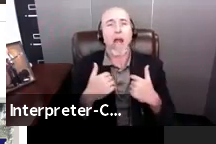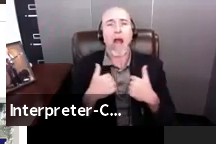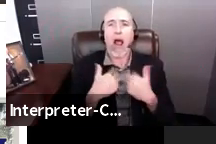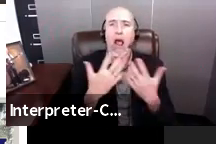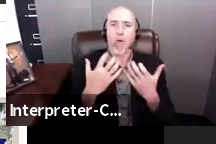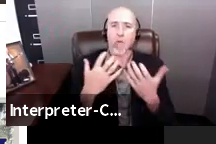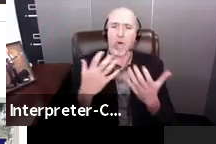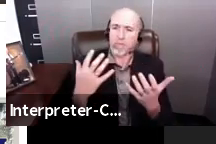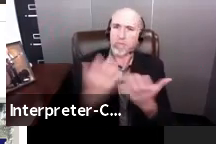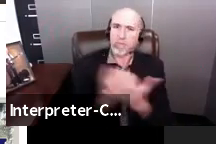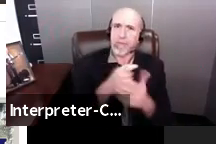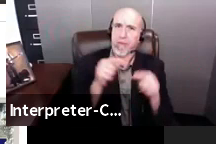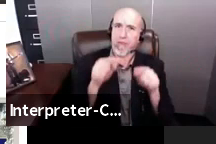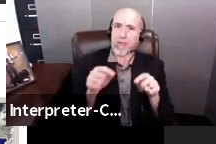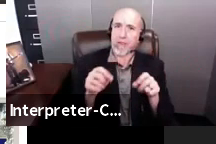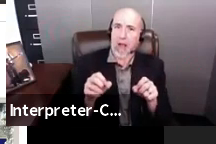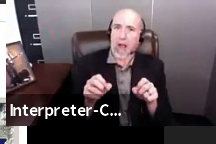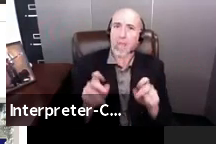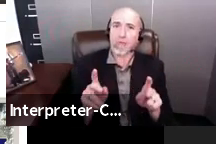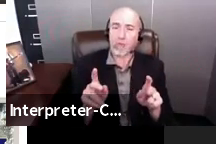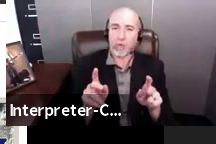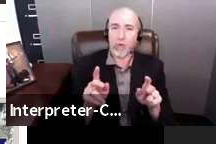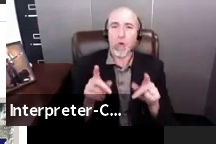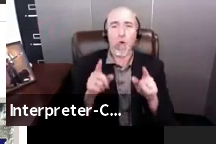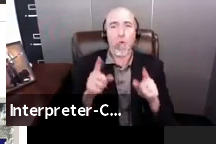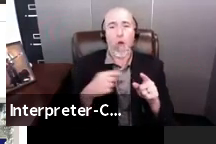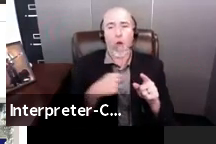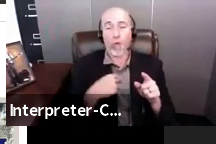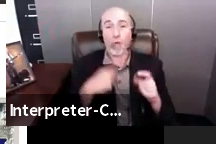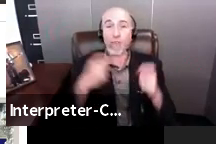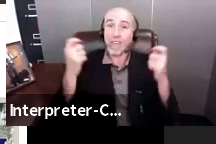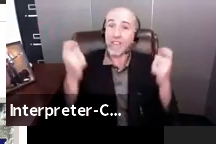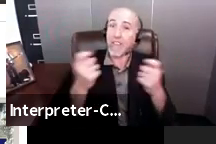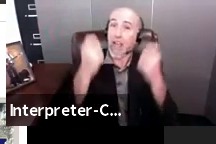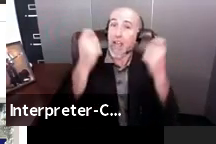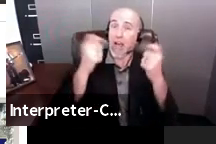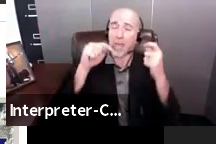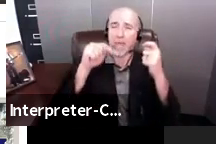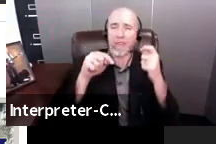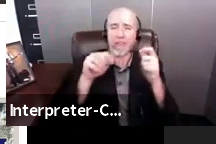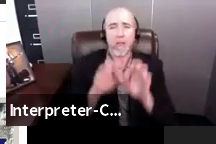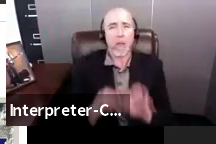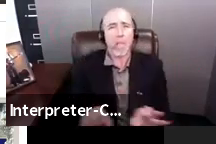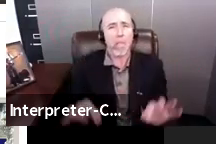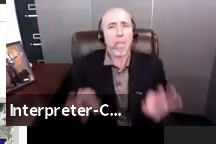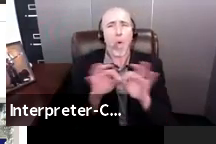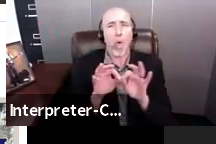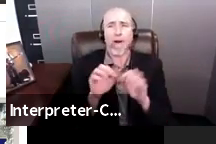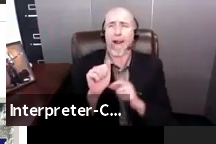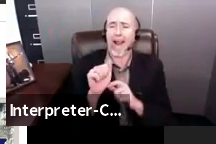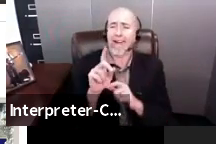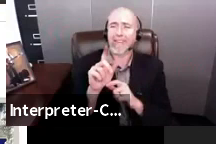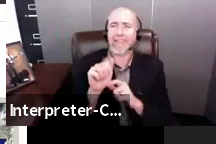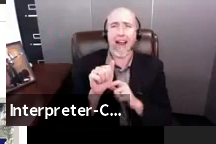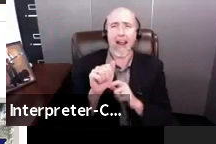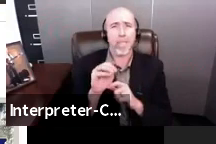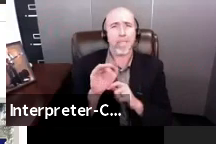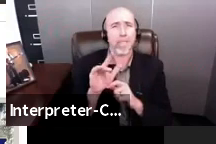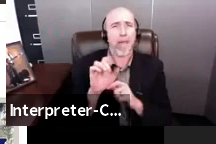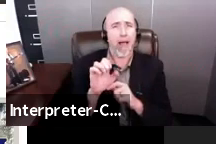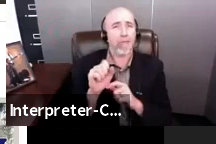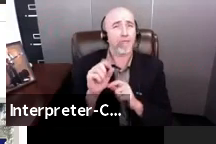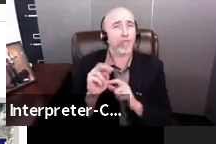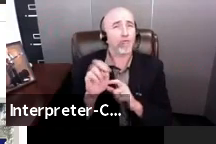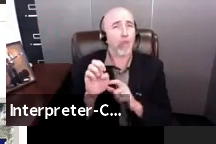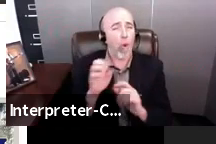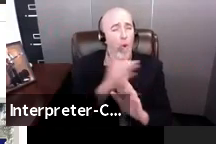this opportunity as we celebrate this important ADA milestone to